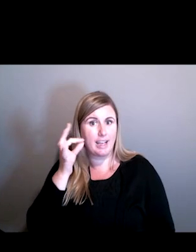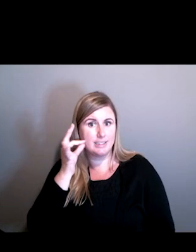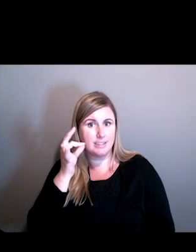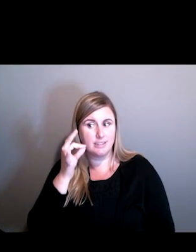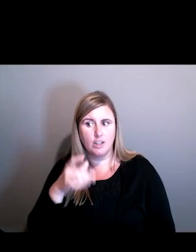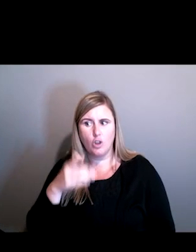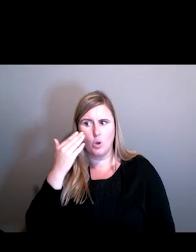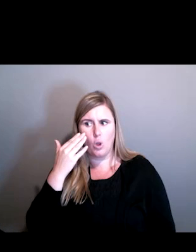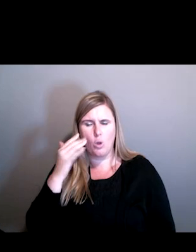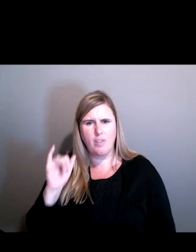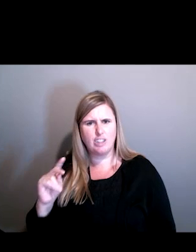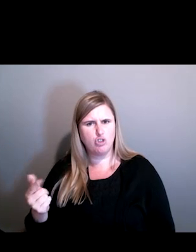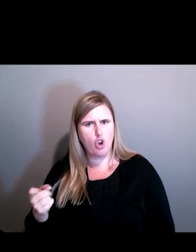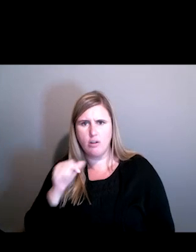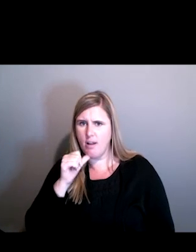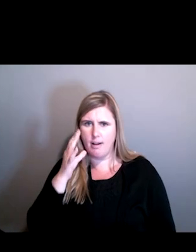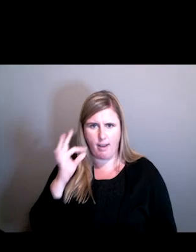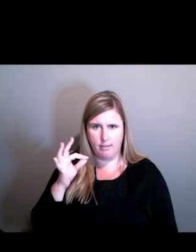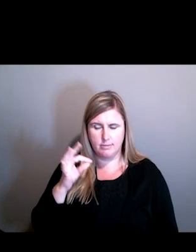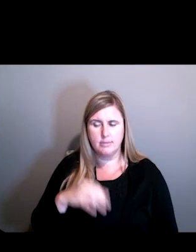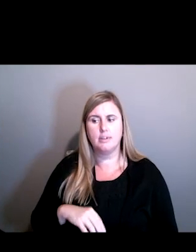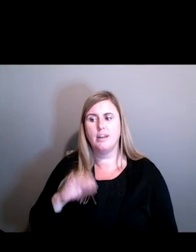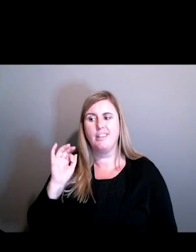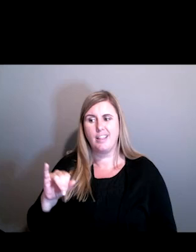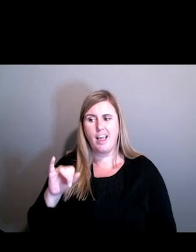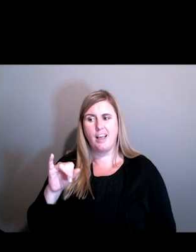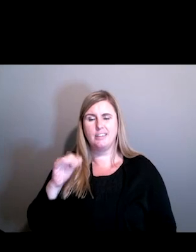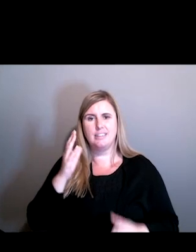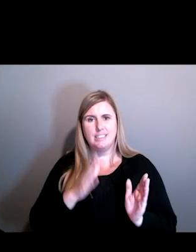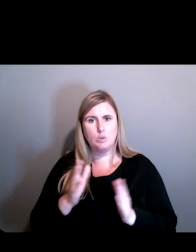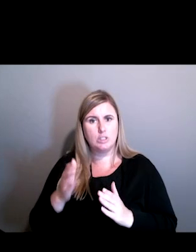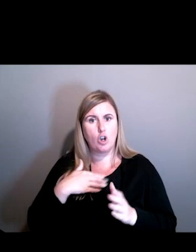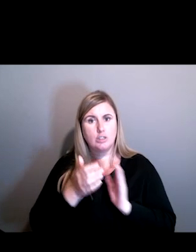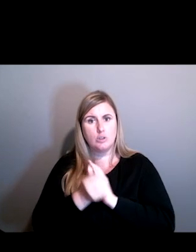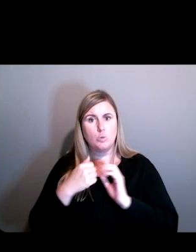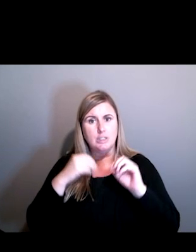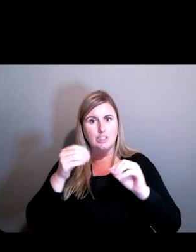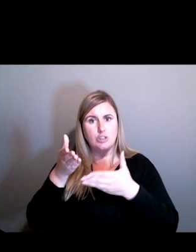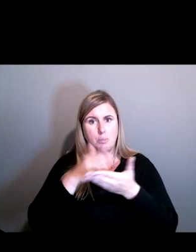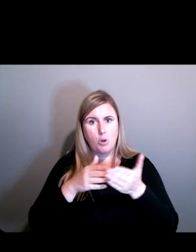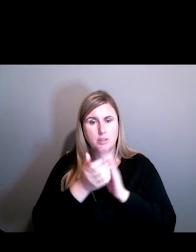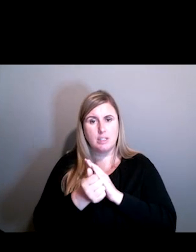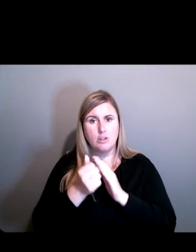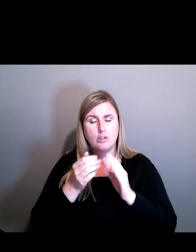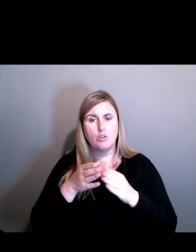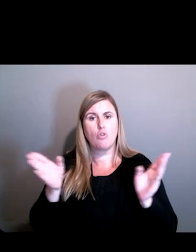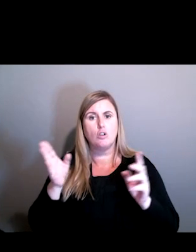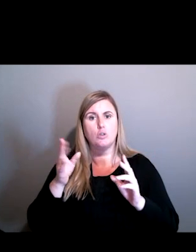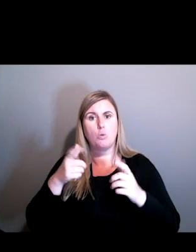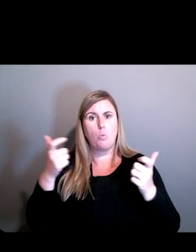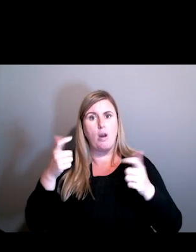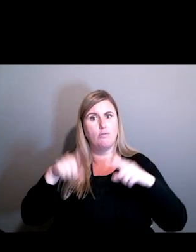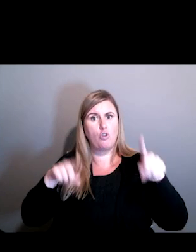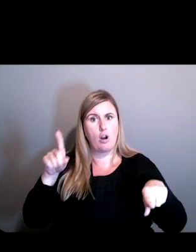look like cats, that they know that that's a dog. So sequencing our skills so that we teach these component skills across